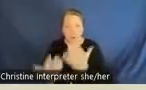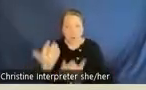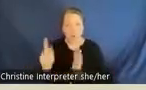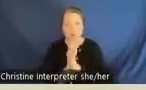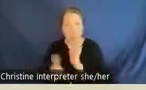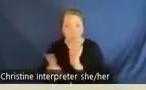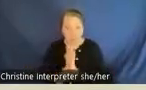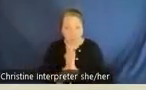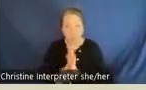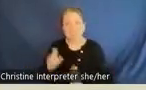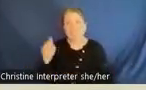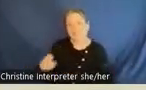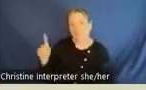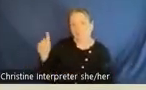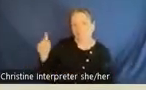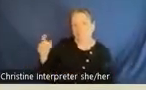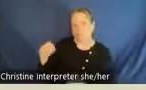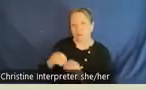get one more in the bathroom.